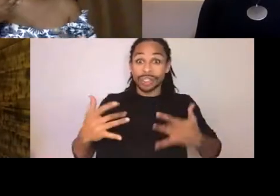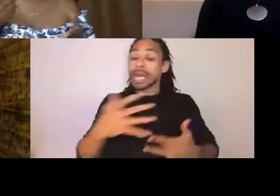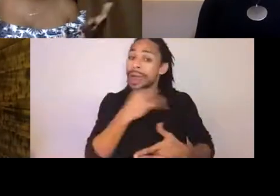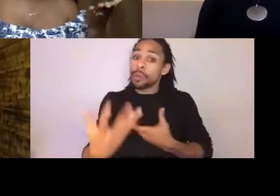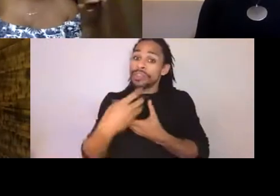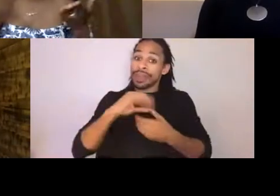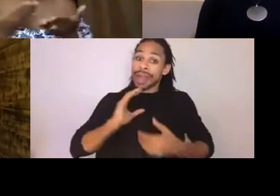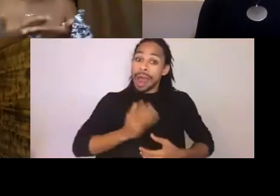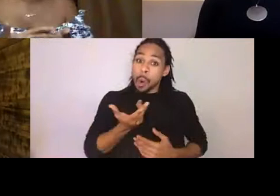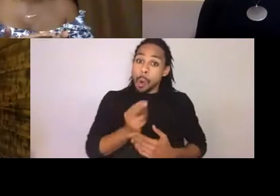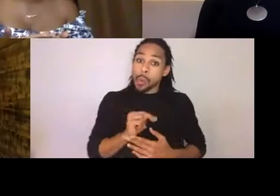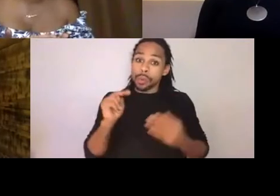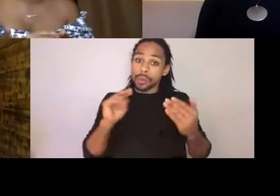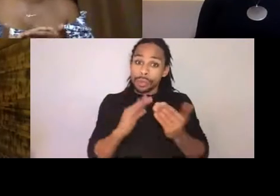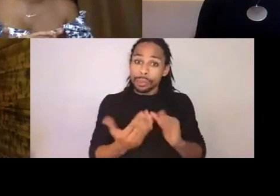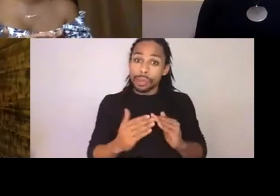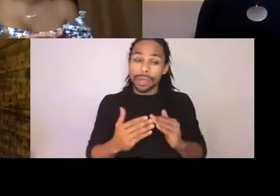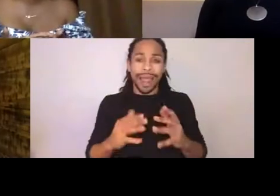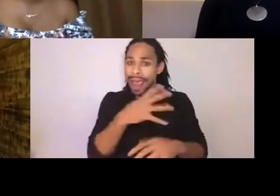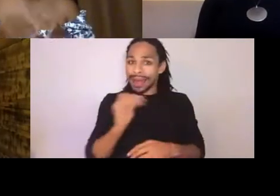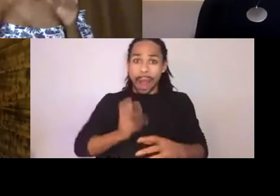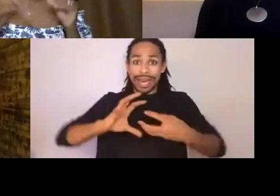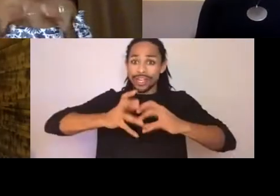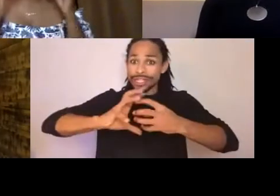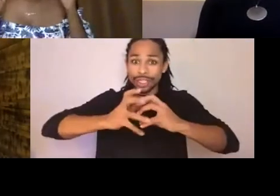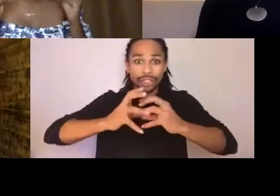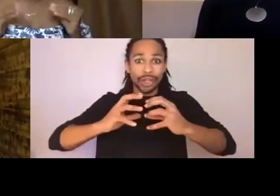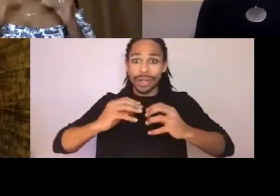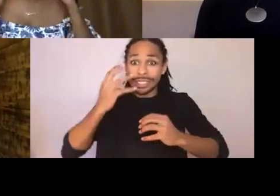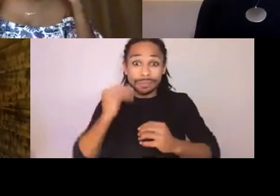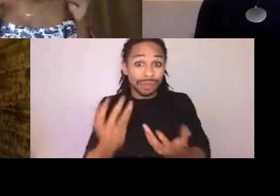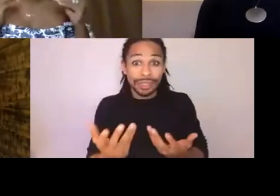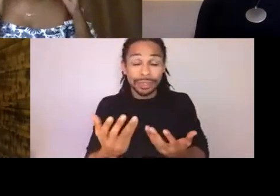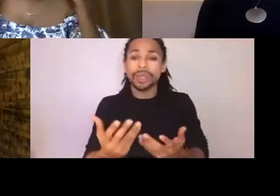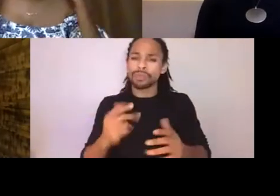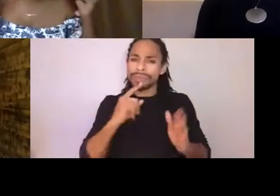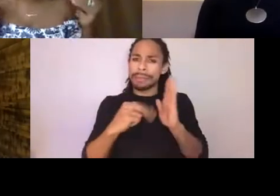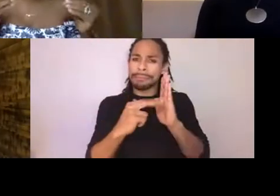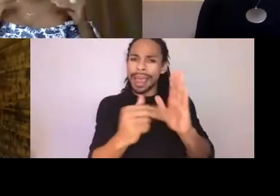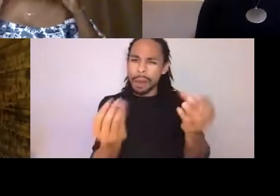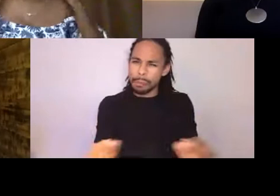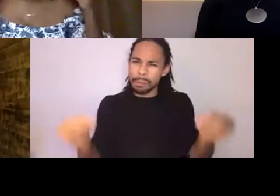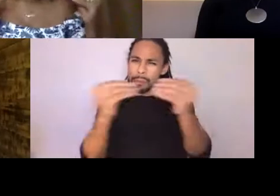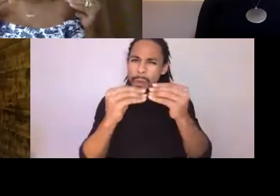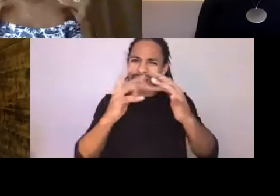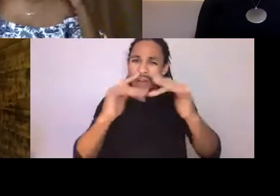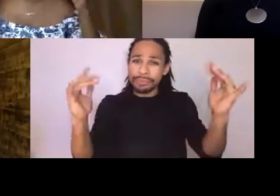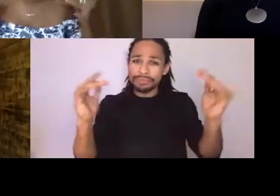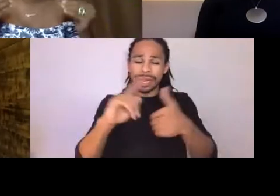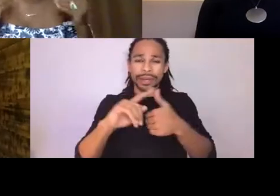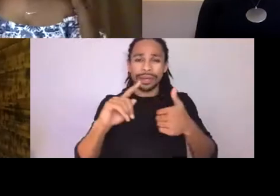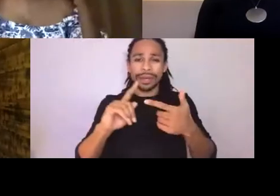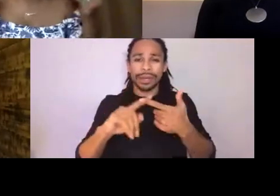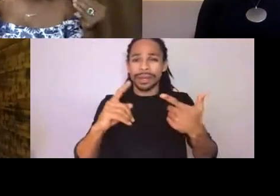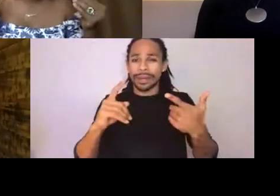in terms of the intersectionality of our experience to paint a more vibrant, accurate, radically